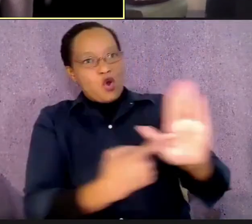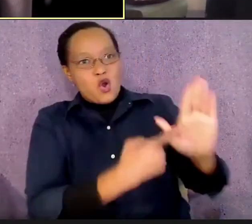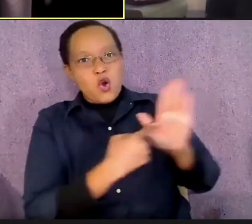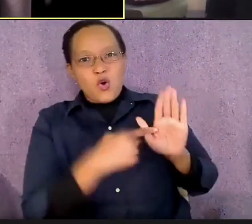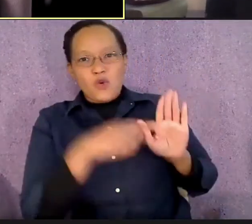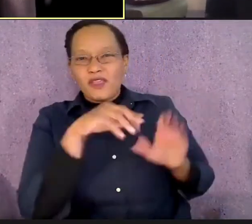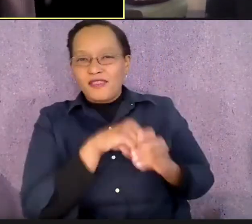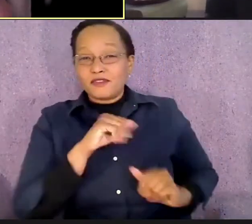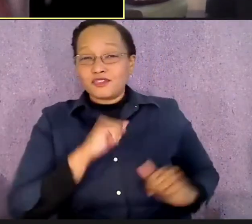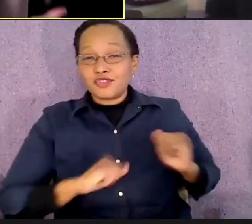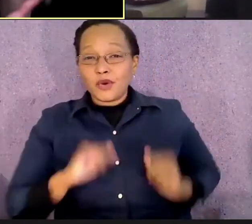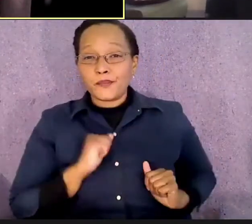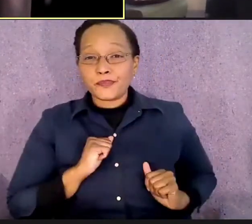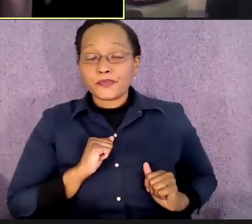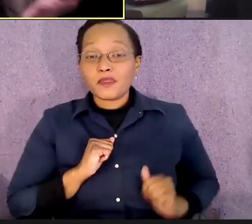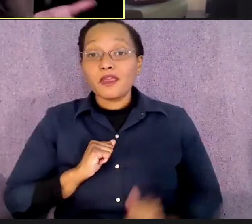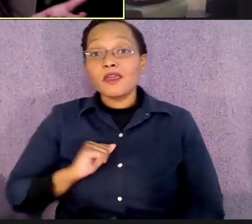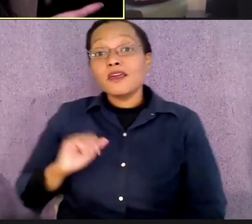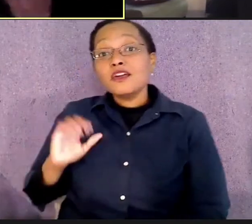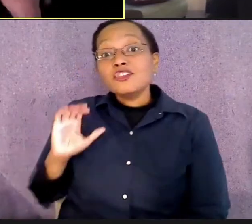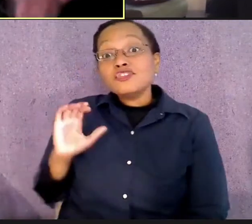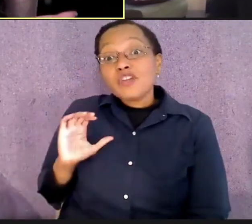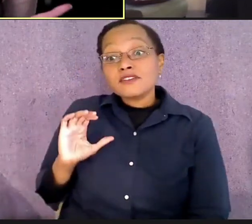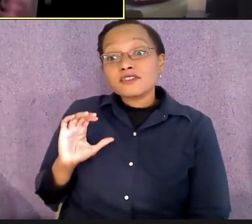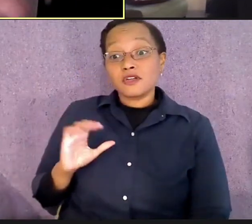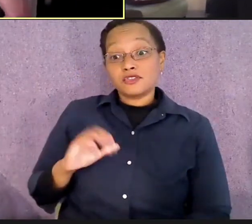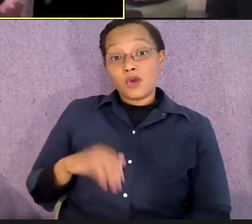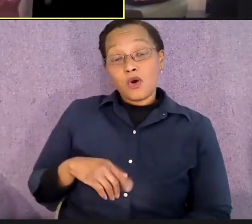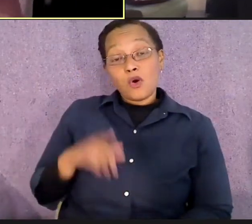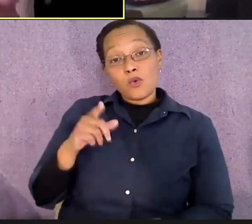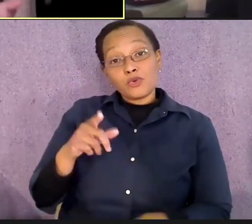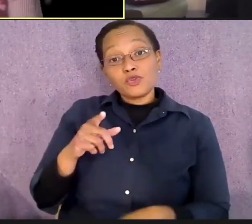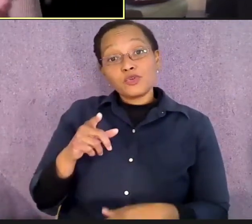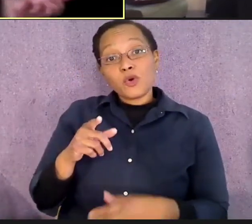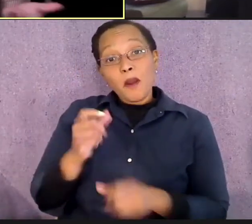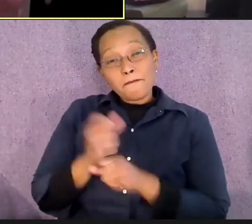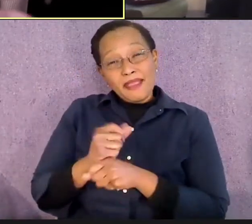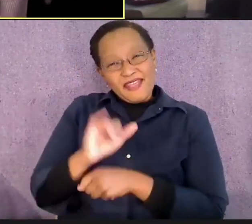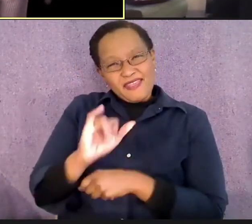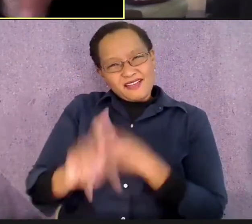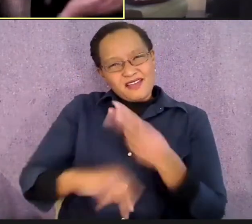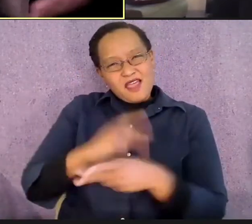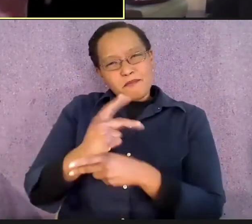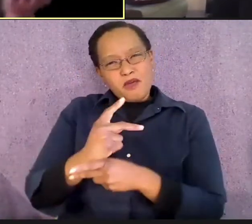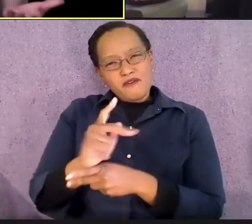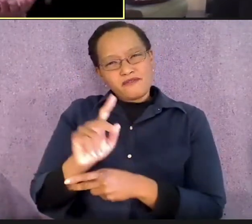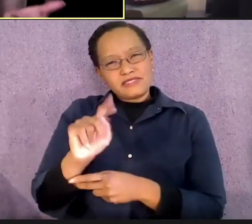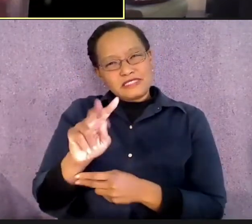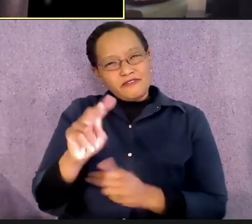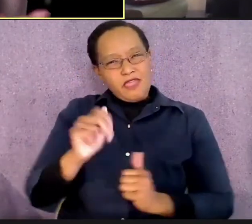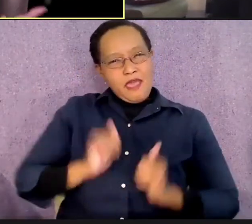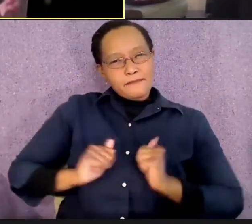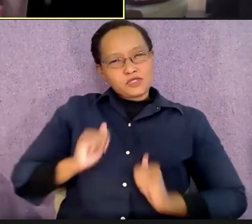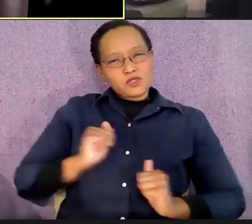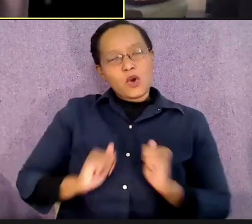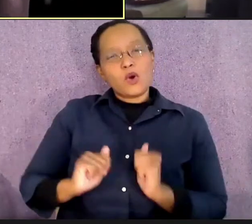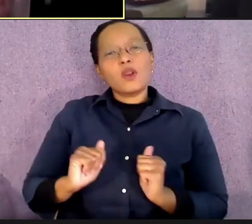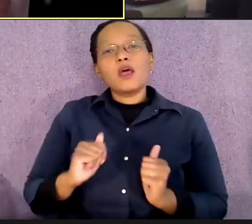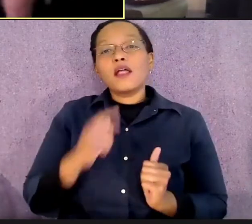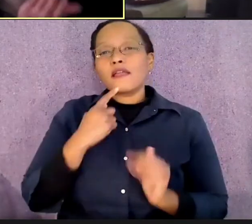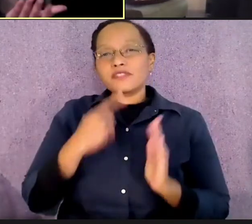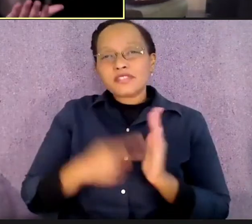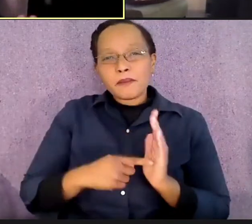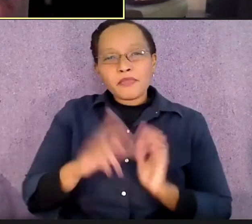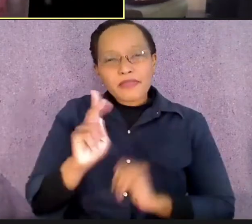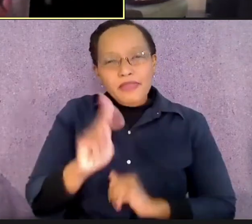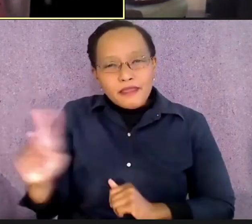when you're making episodes like these too, like for example, like even your KKK one, but also like this, like the one about like what do we talk about when we talk about white supremacy.